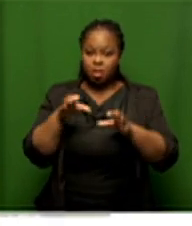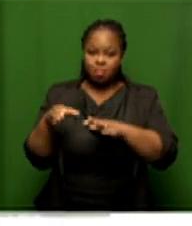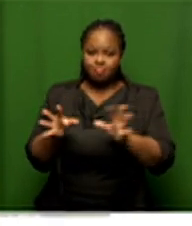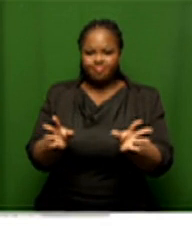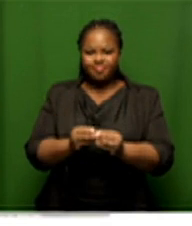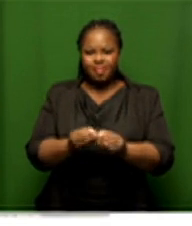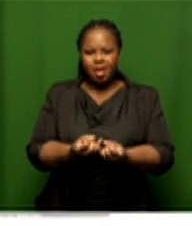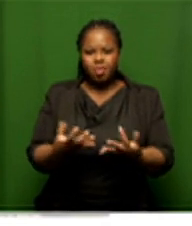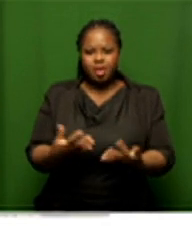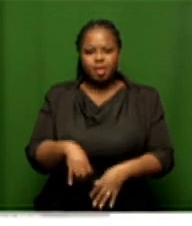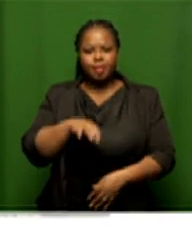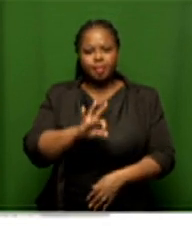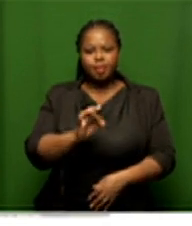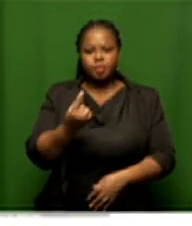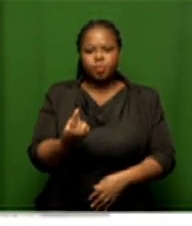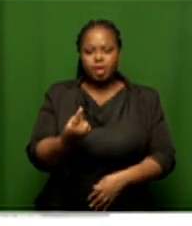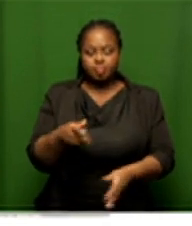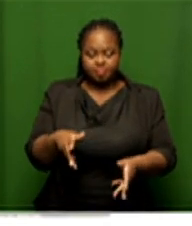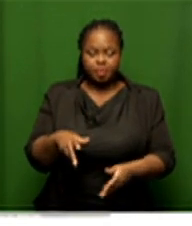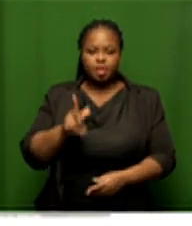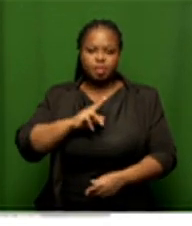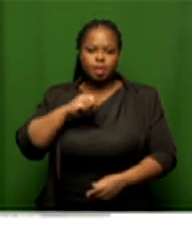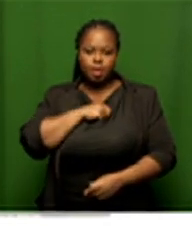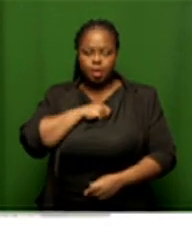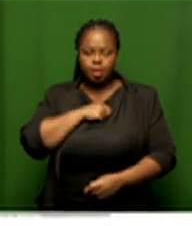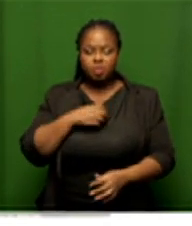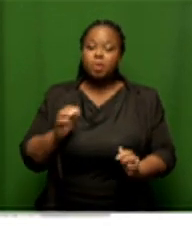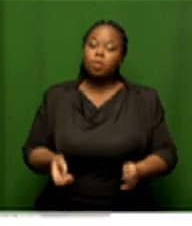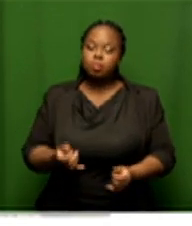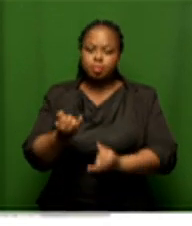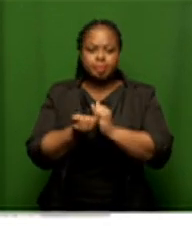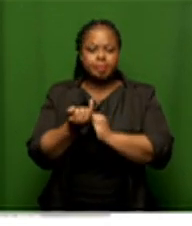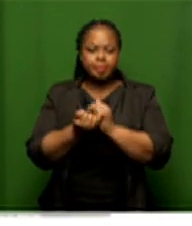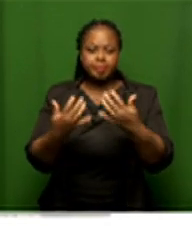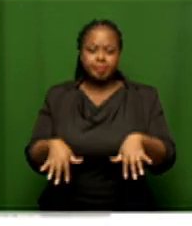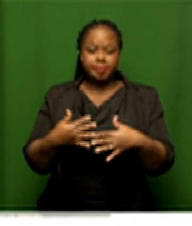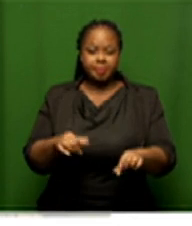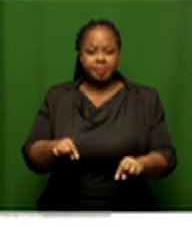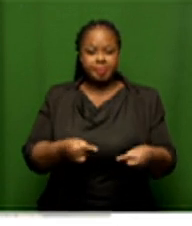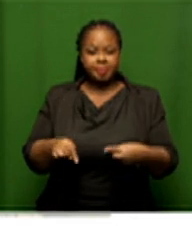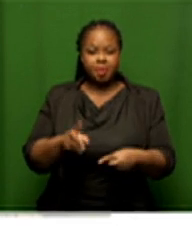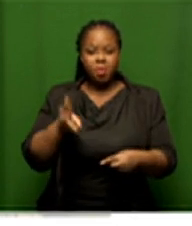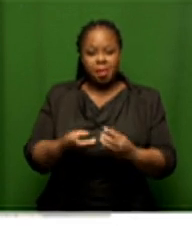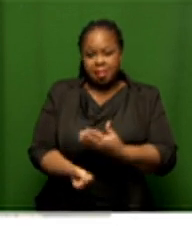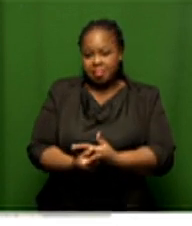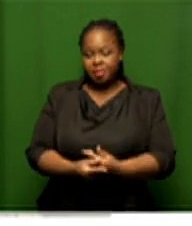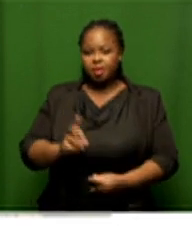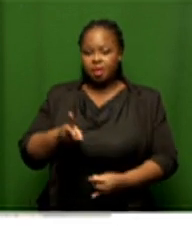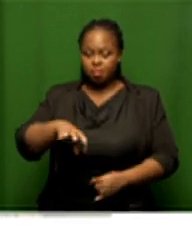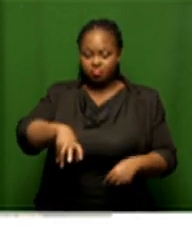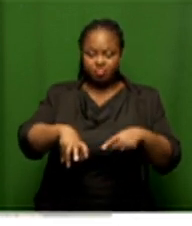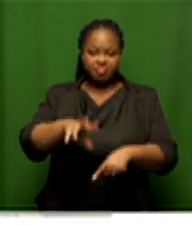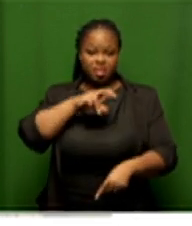parties that will be contesting here in KZN. So it's going to be a hotly contested election. And of course, when you speak about the province